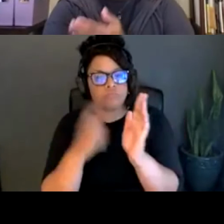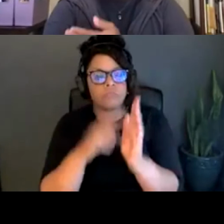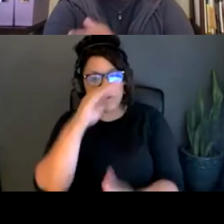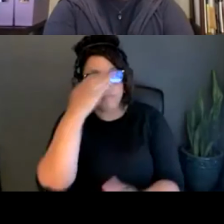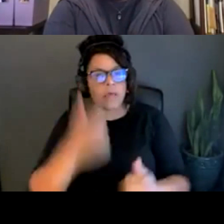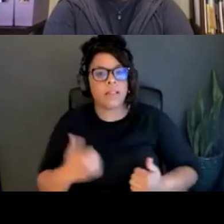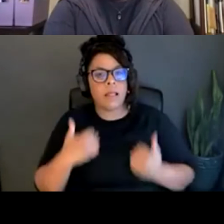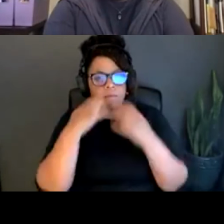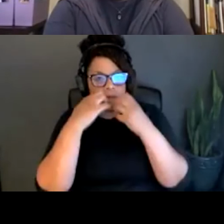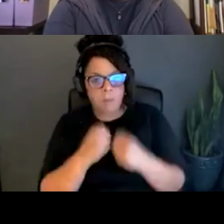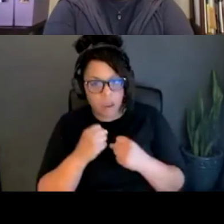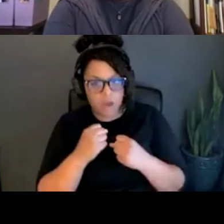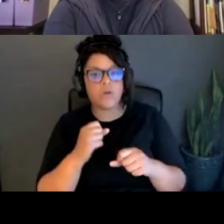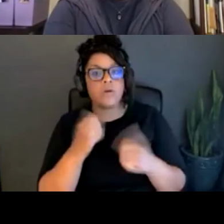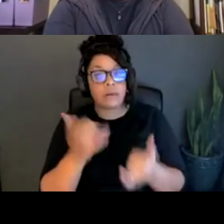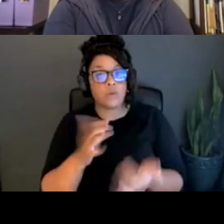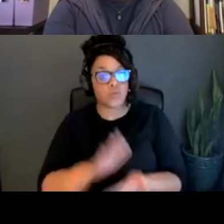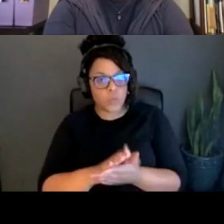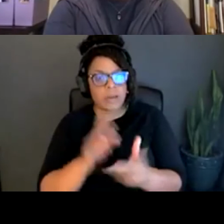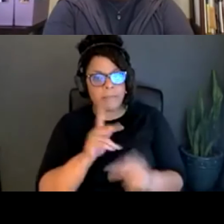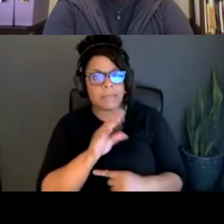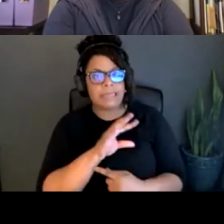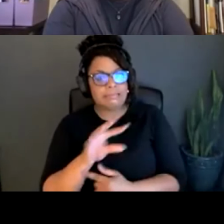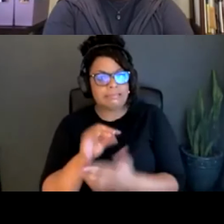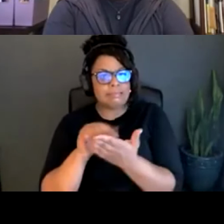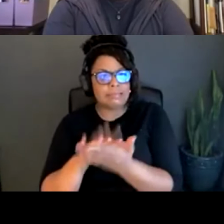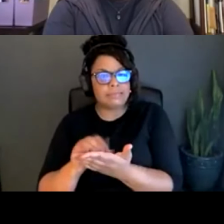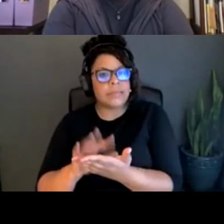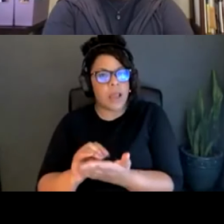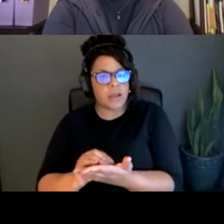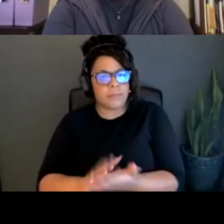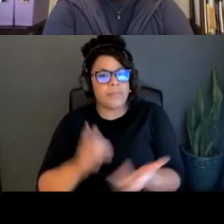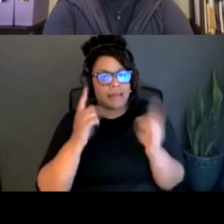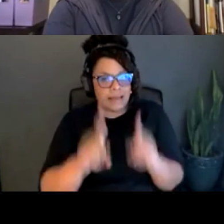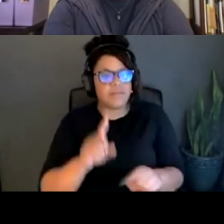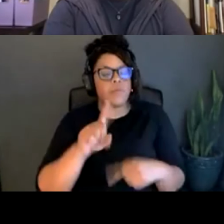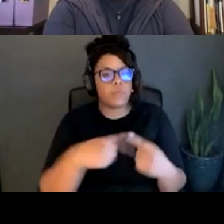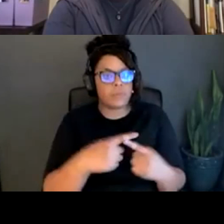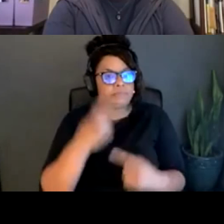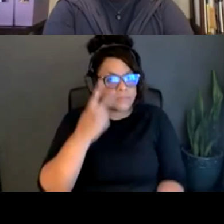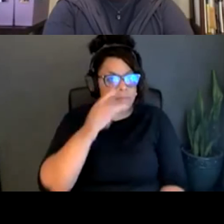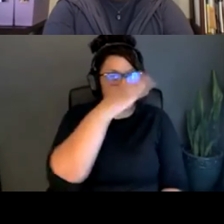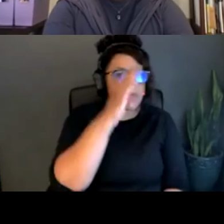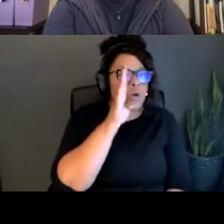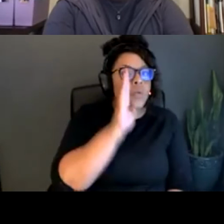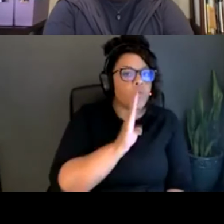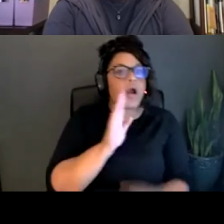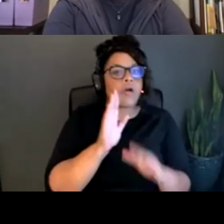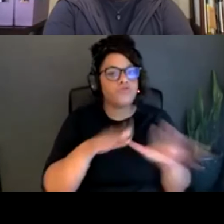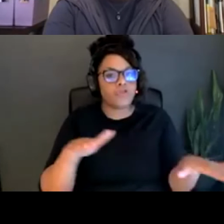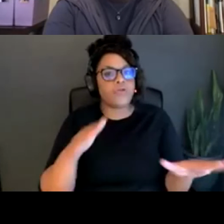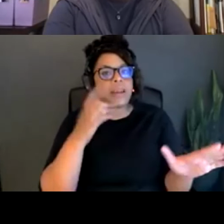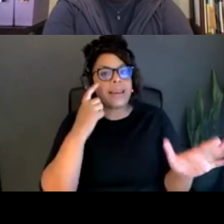it documents incidences where Black and brown children experience adultification